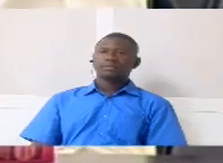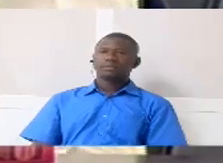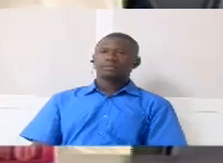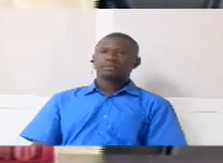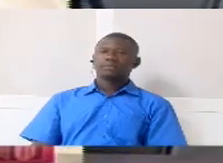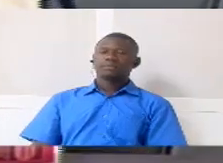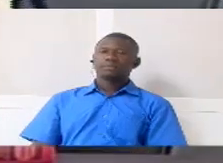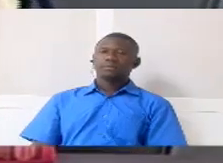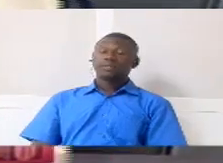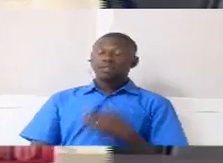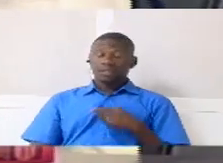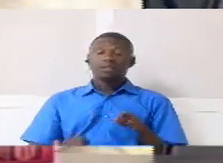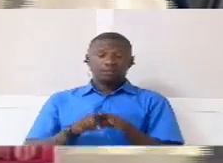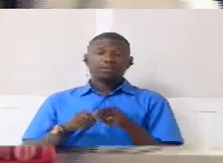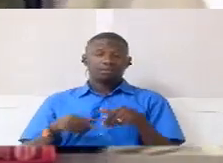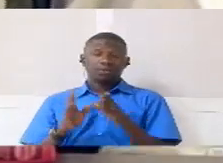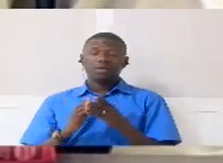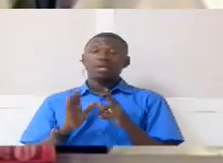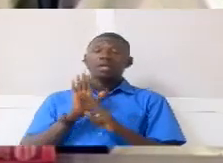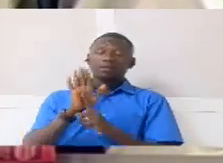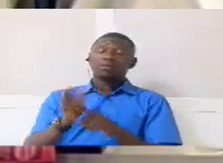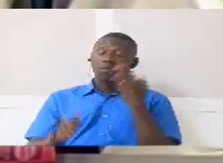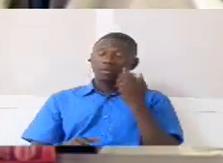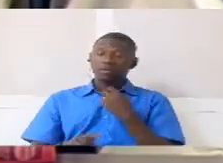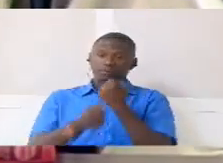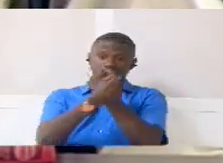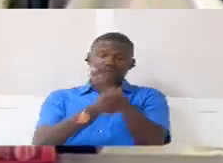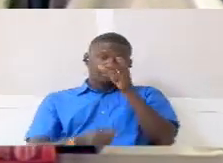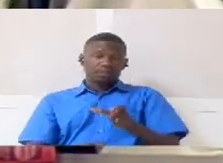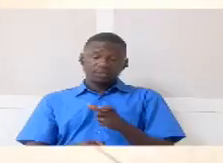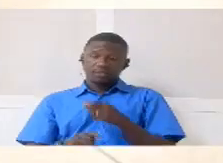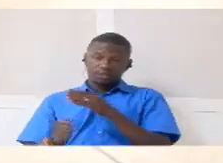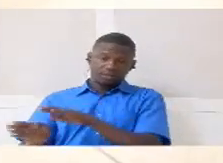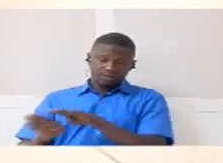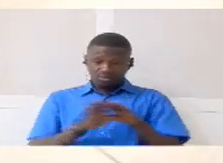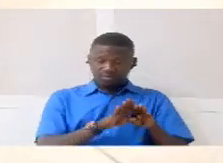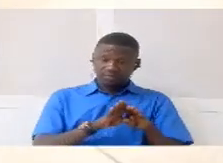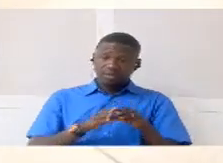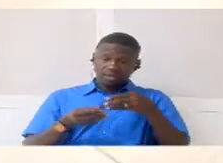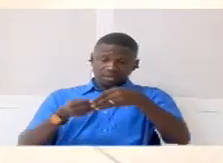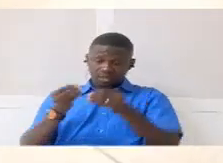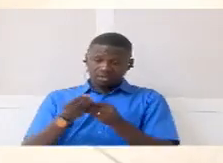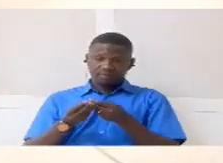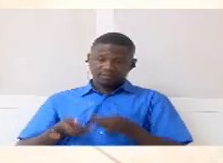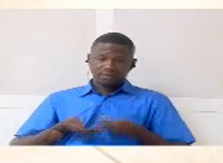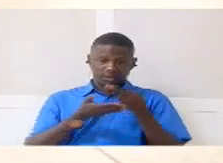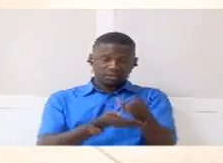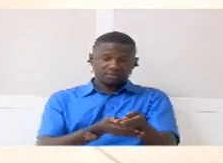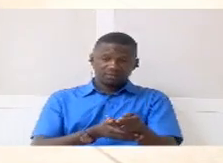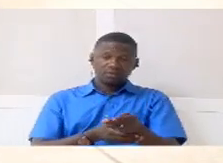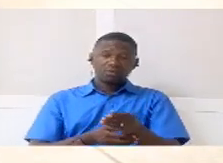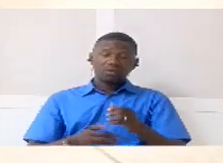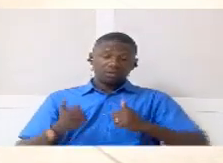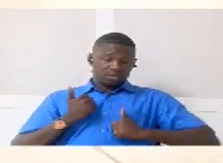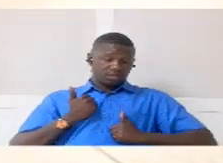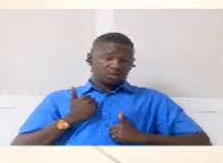fele. In the same way when a prisoner is been removed a receipt is issued to the officer accompanying him with the prisoner's name written to